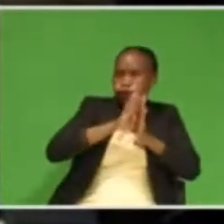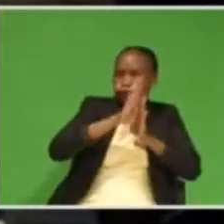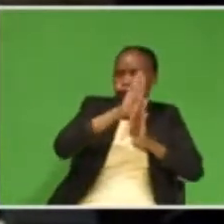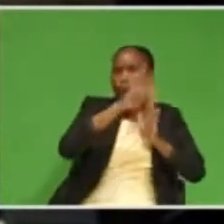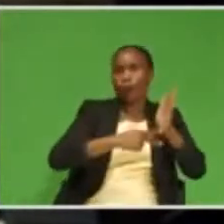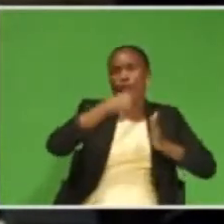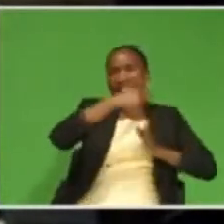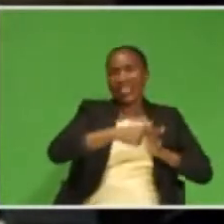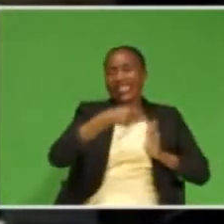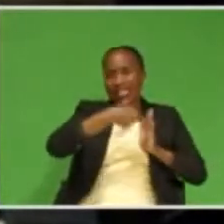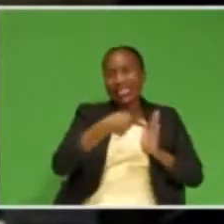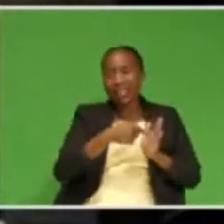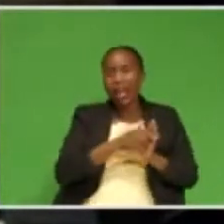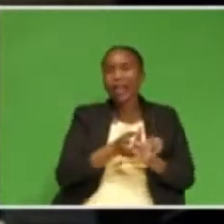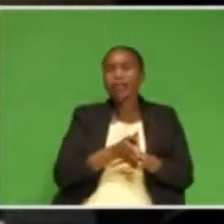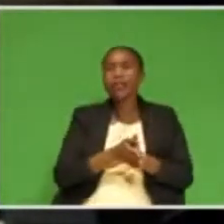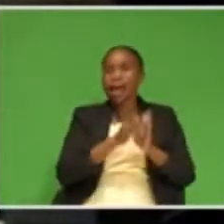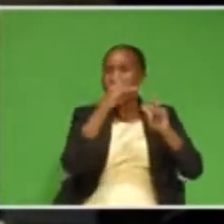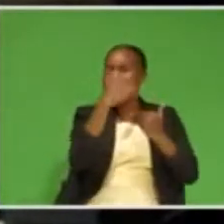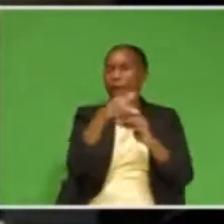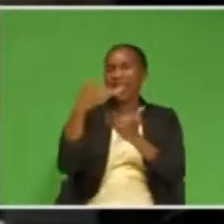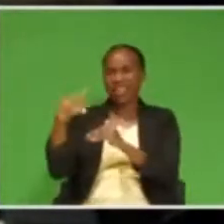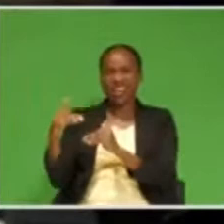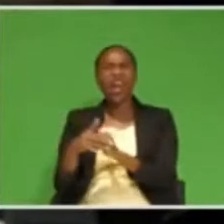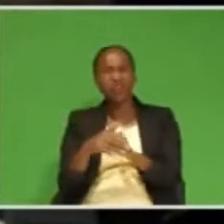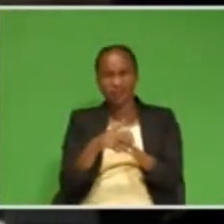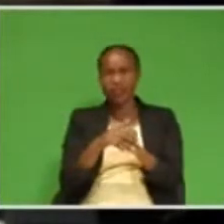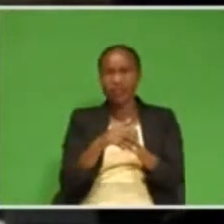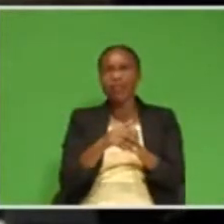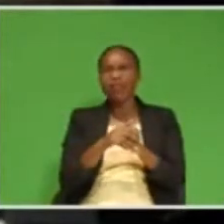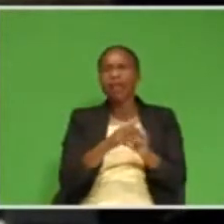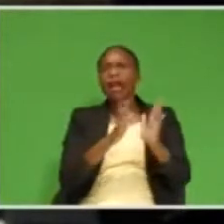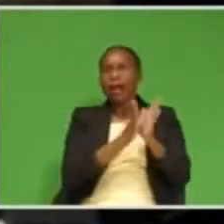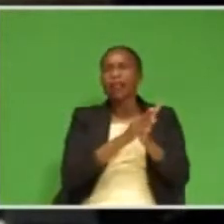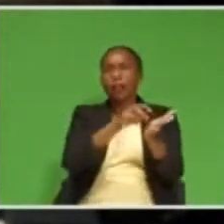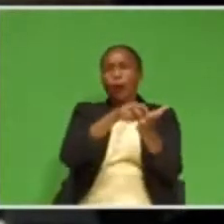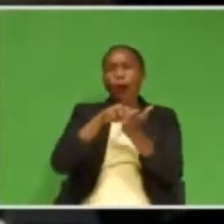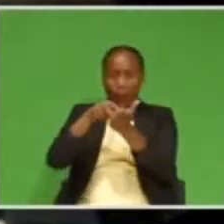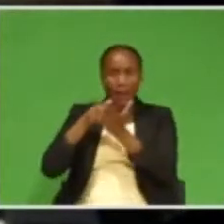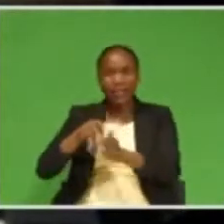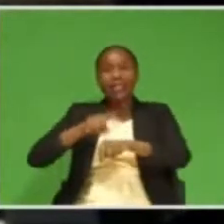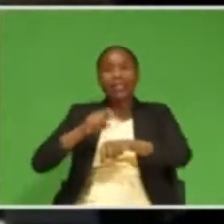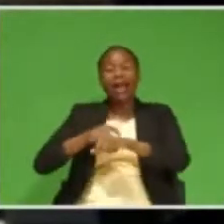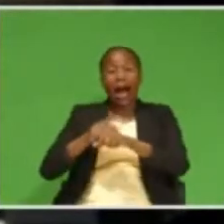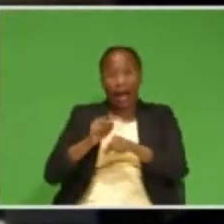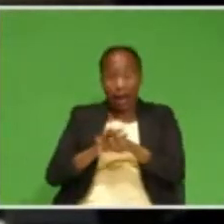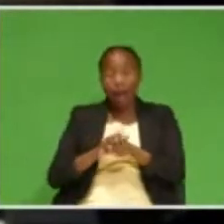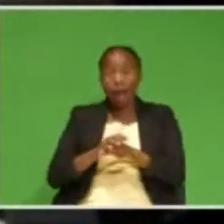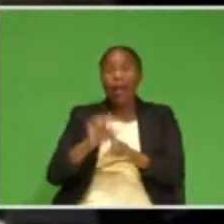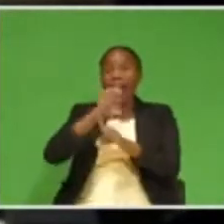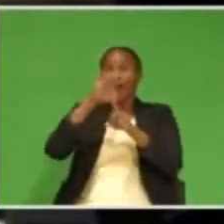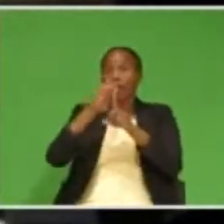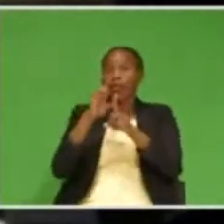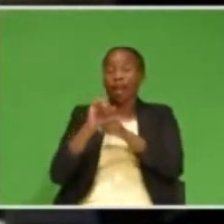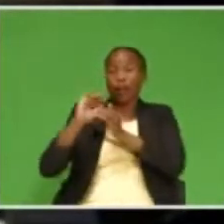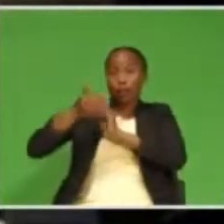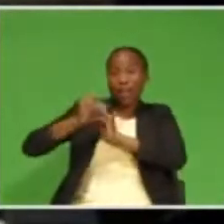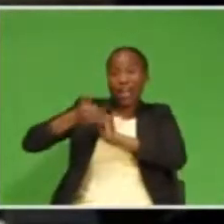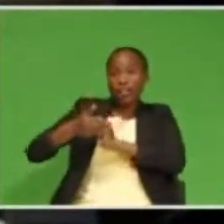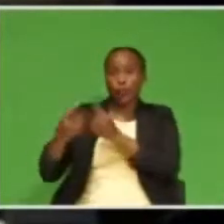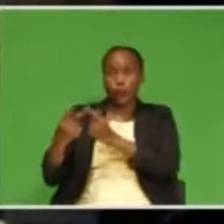regulatory requirements while maintaining rigorous environmental protection